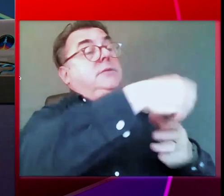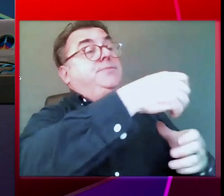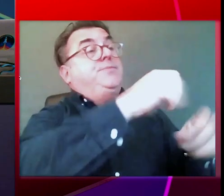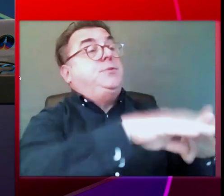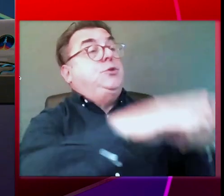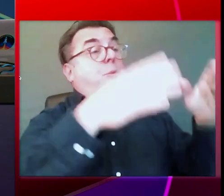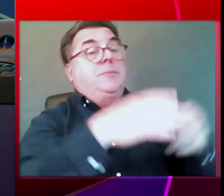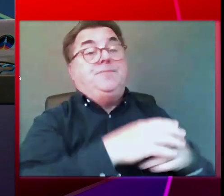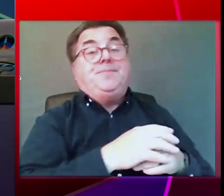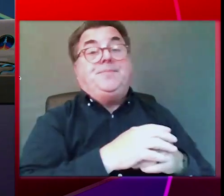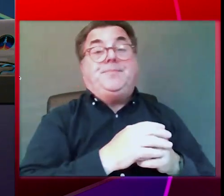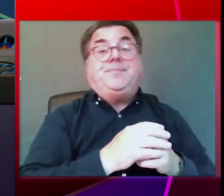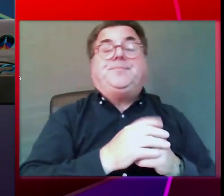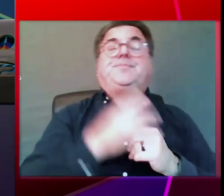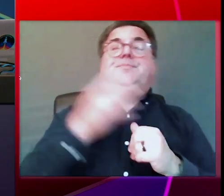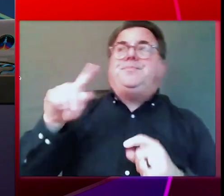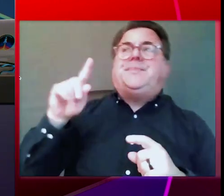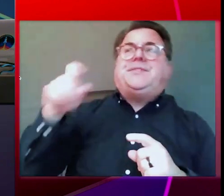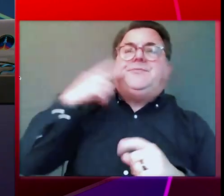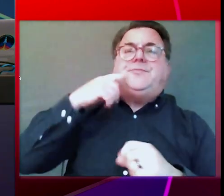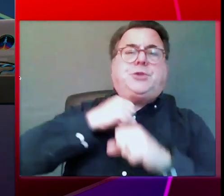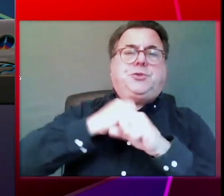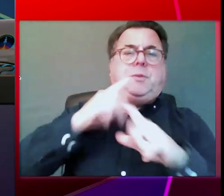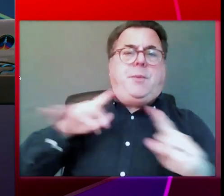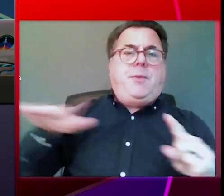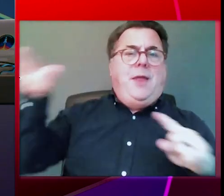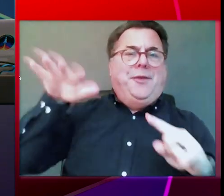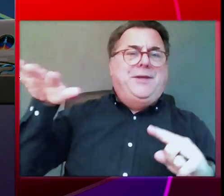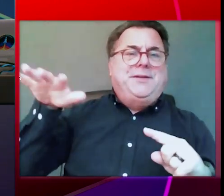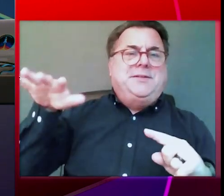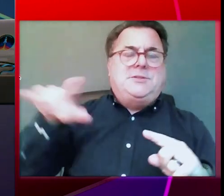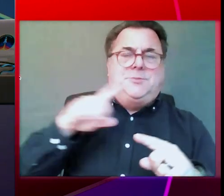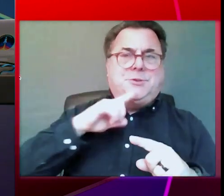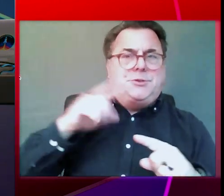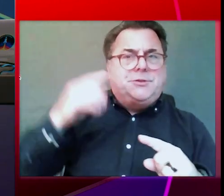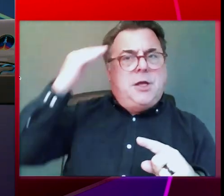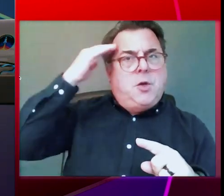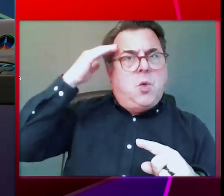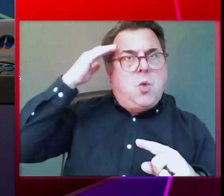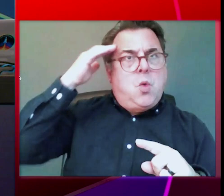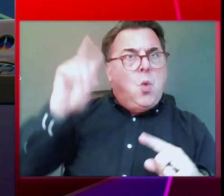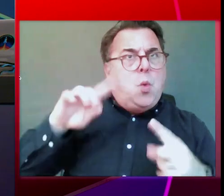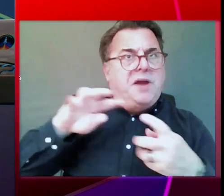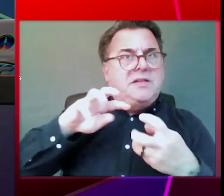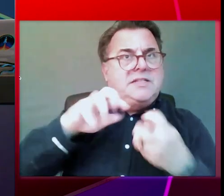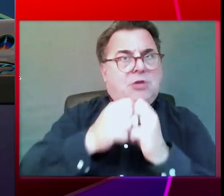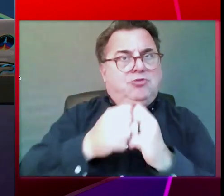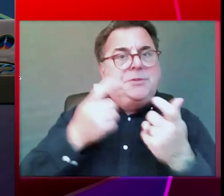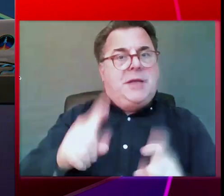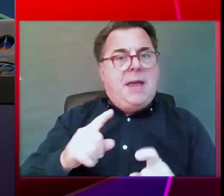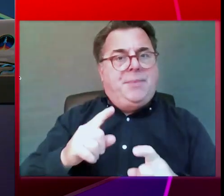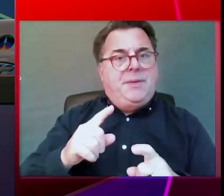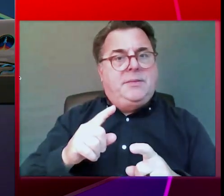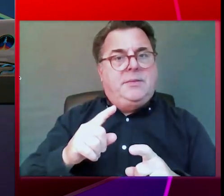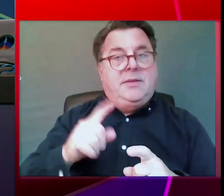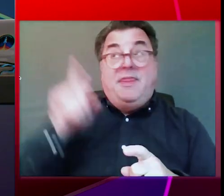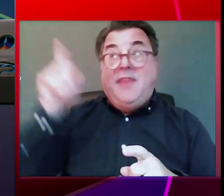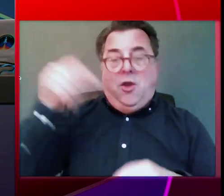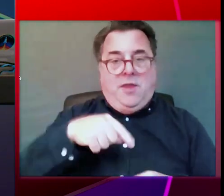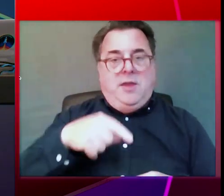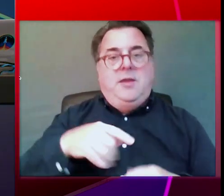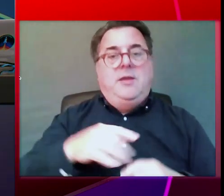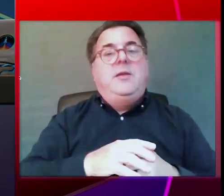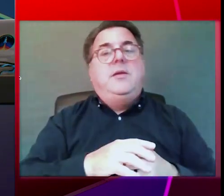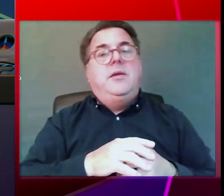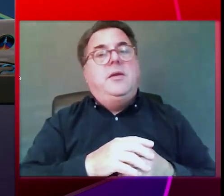on behalf of all the security people out there of making sure that they know where the encryption is actually happening, right? Because Absolutely. That becomes an issue. No, you're right to ask